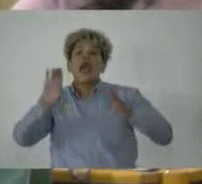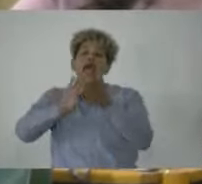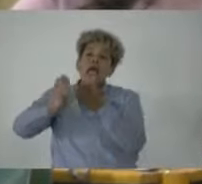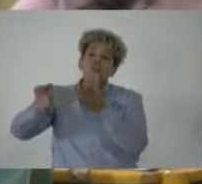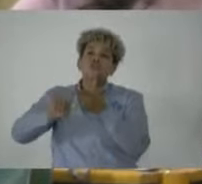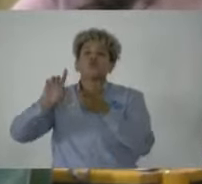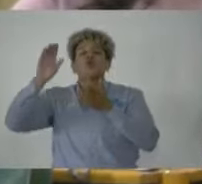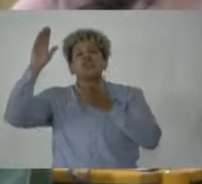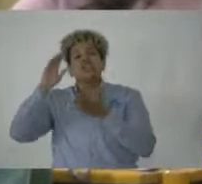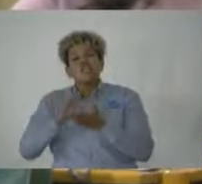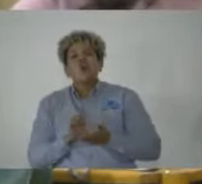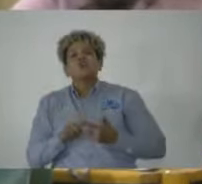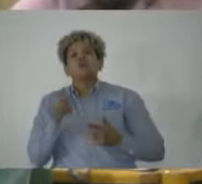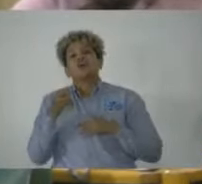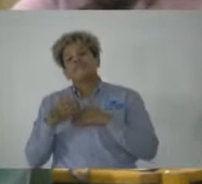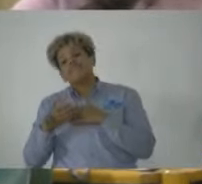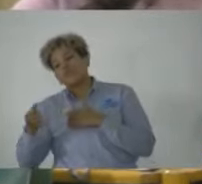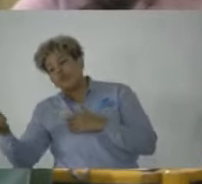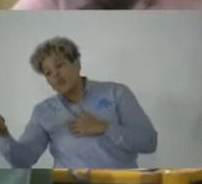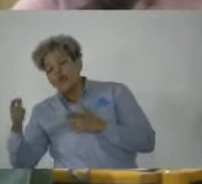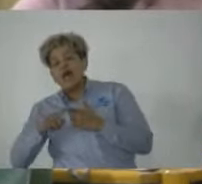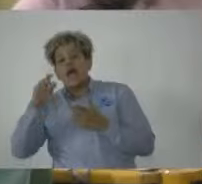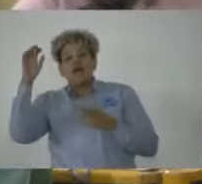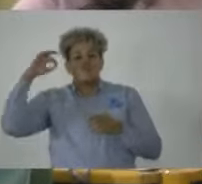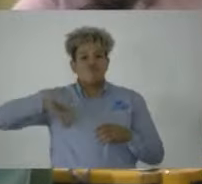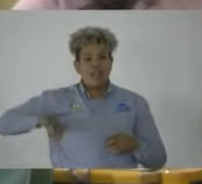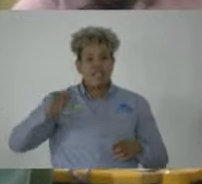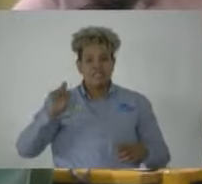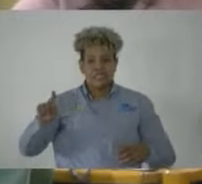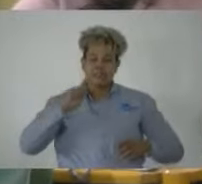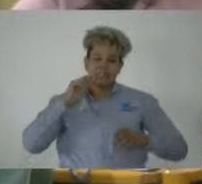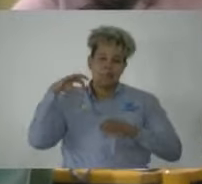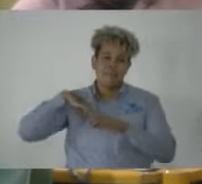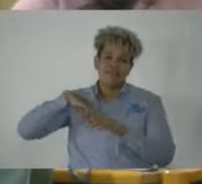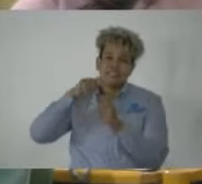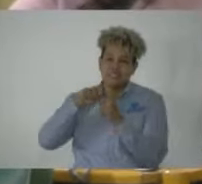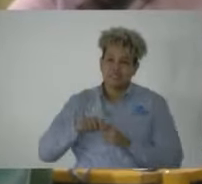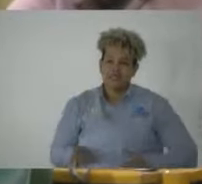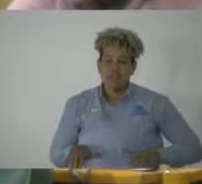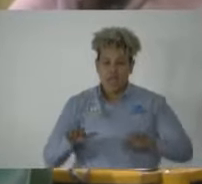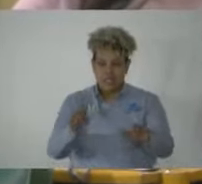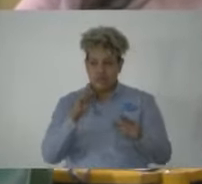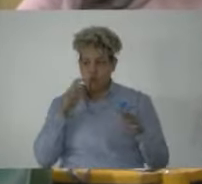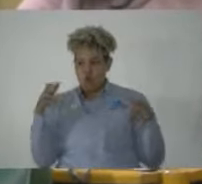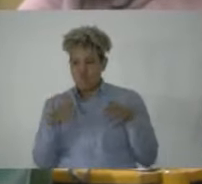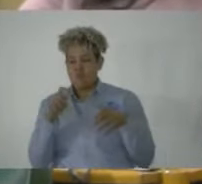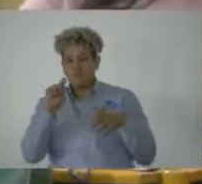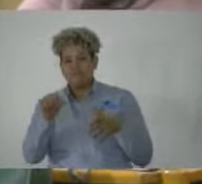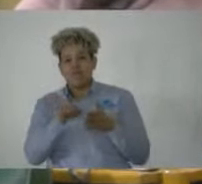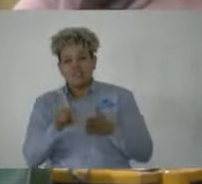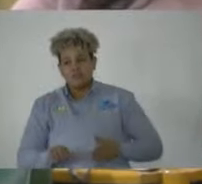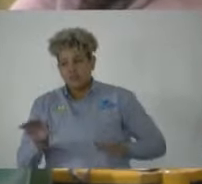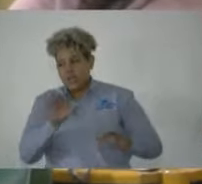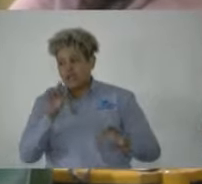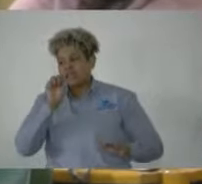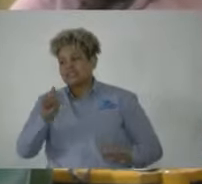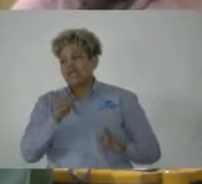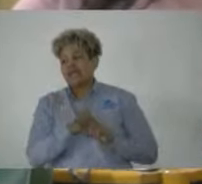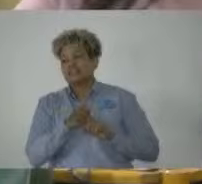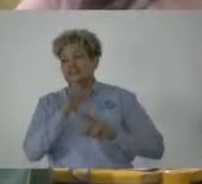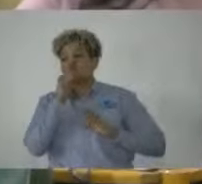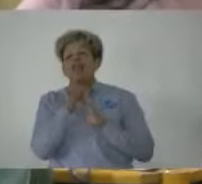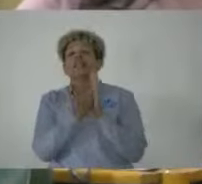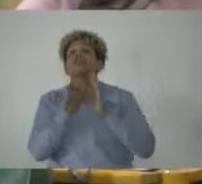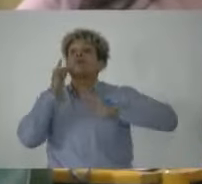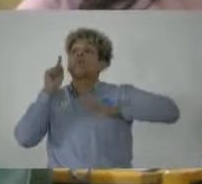exclusions, deductions, deferrals, and credits that benefit specific activities or groups of taxpayers. All right? So tax expenditures are legitimate,